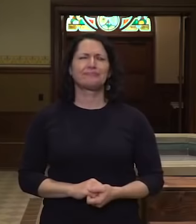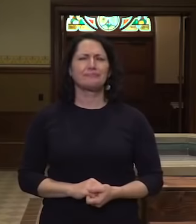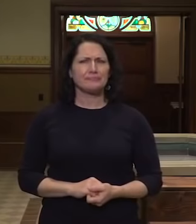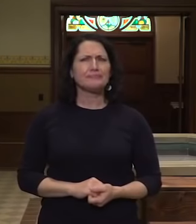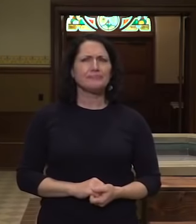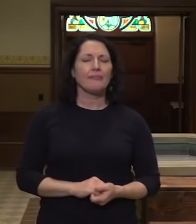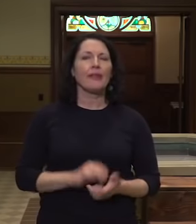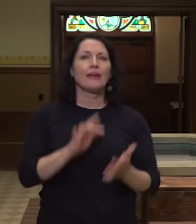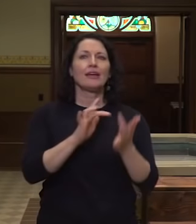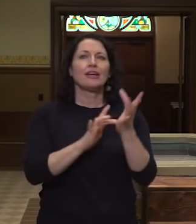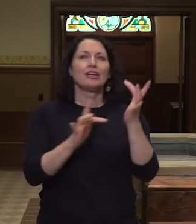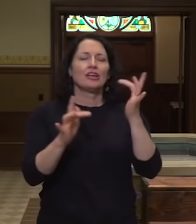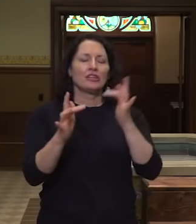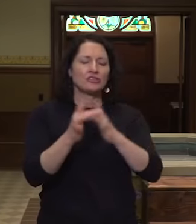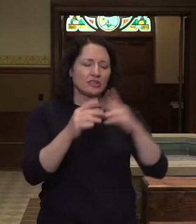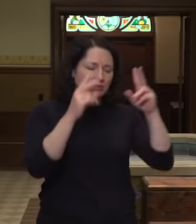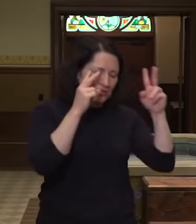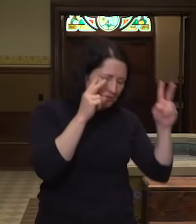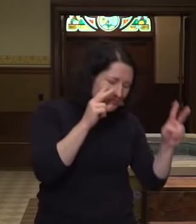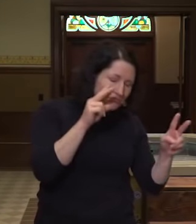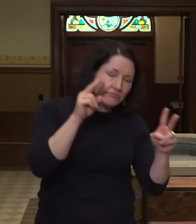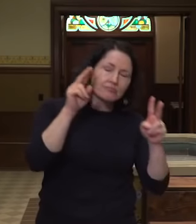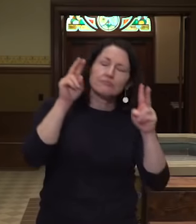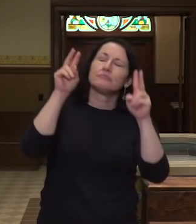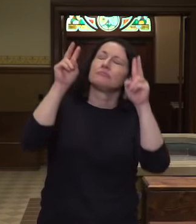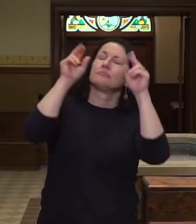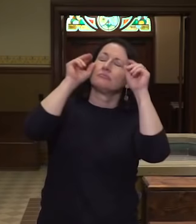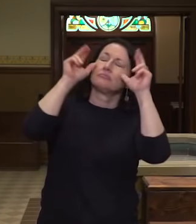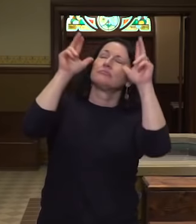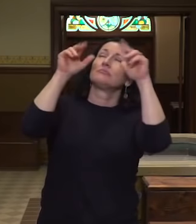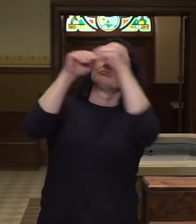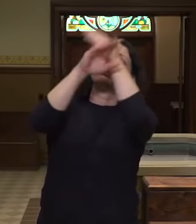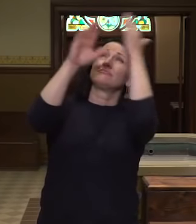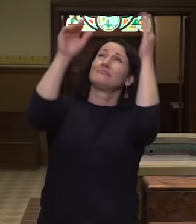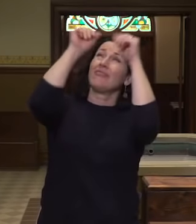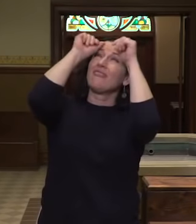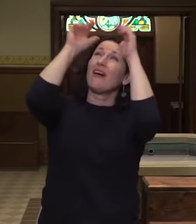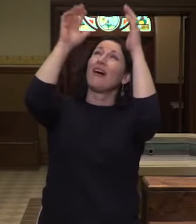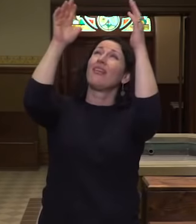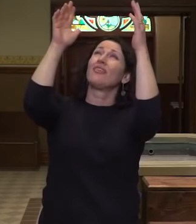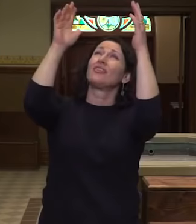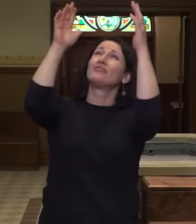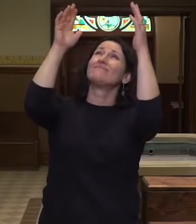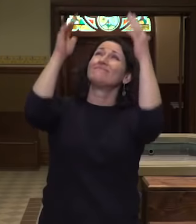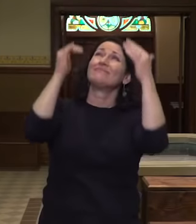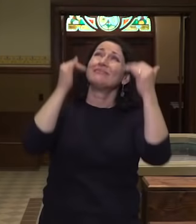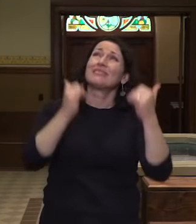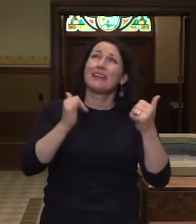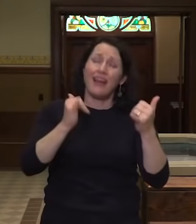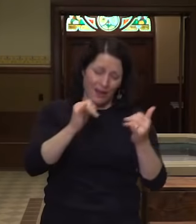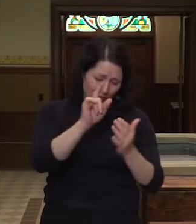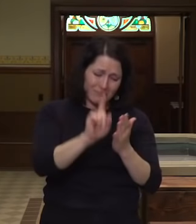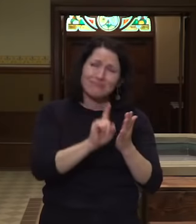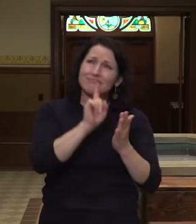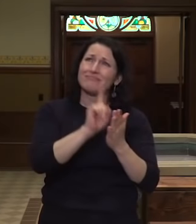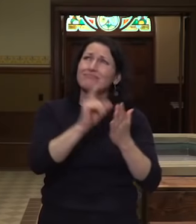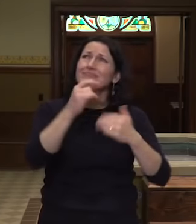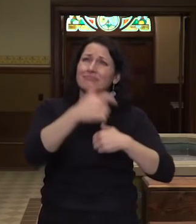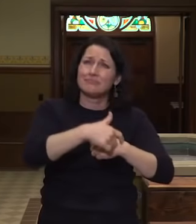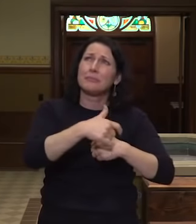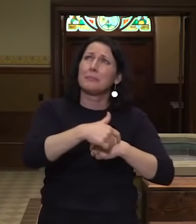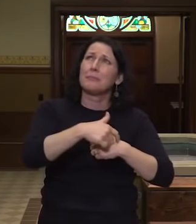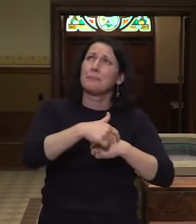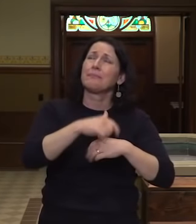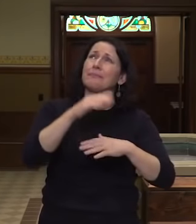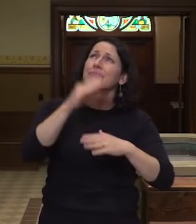Jesus raised his eyes to heaven and said, Father, the hour has come. Give